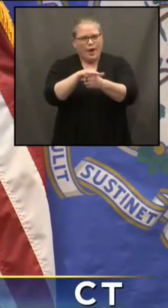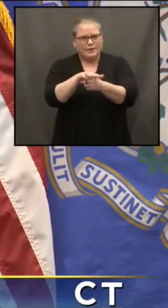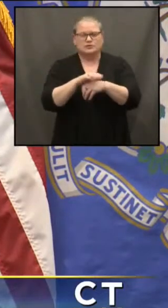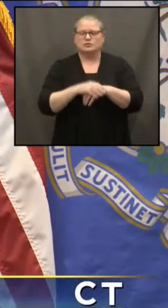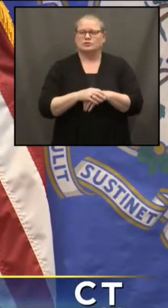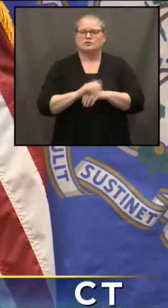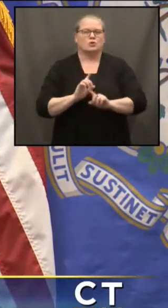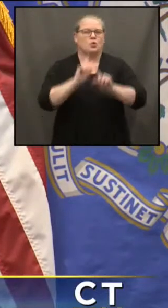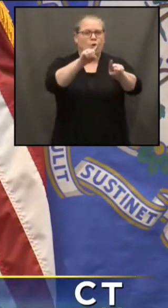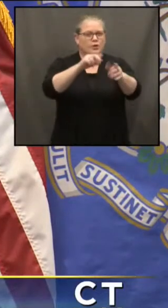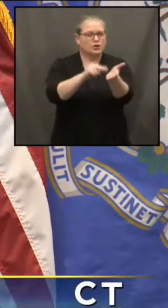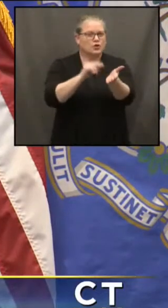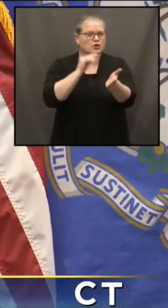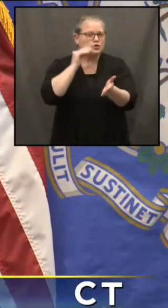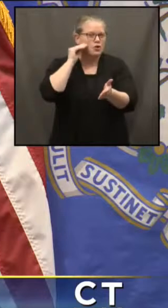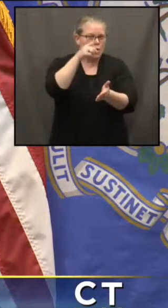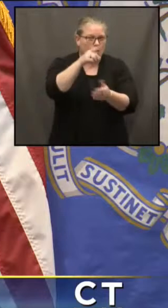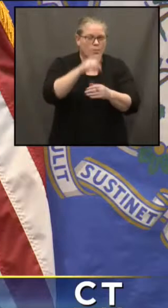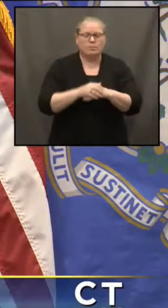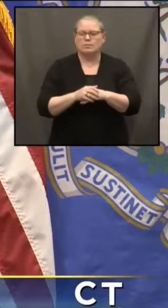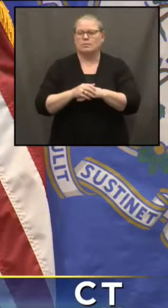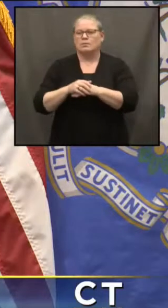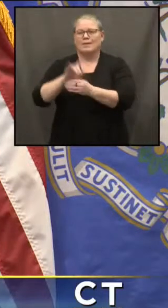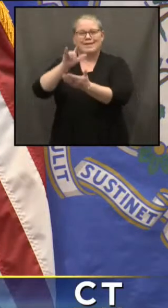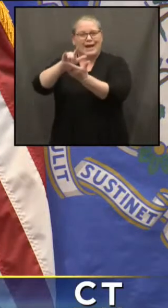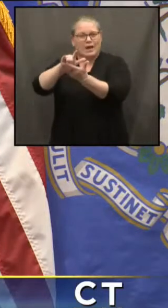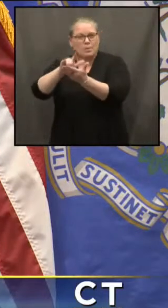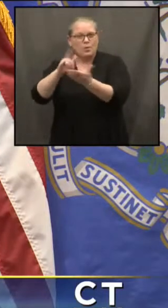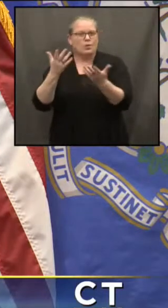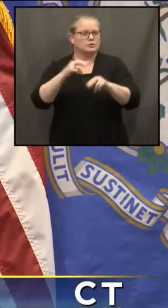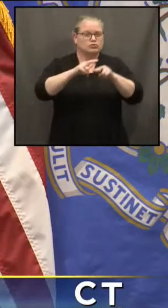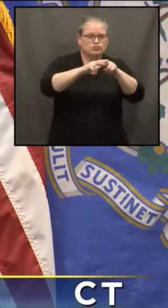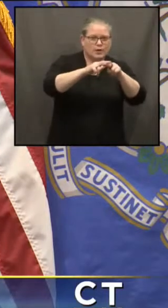air, where a lot of people are going to be congregating. I think